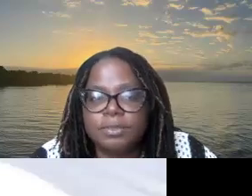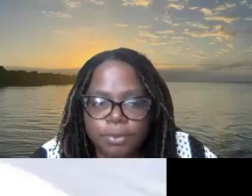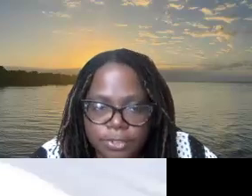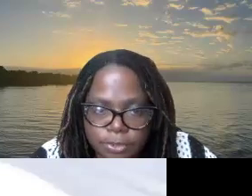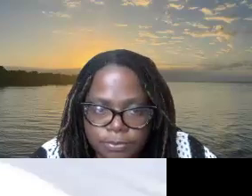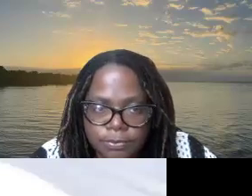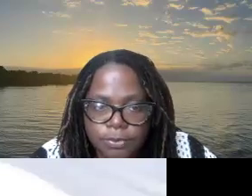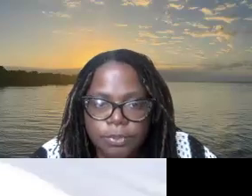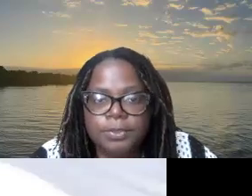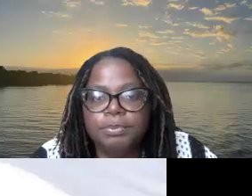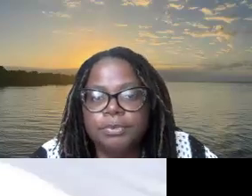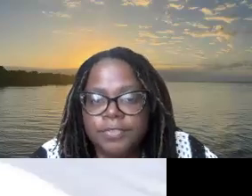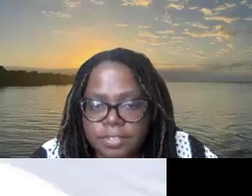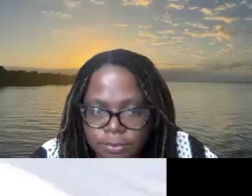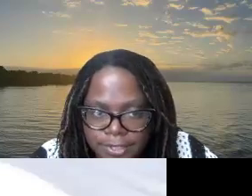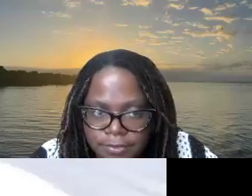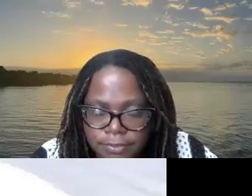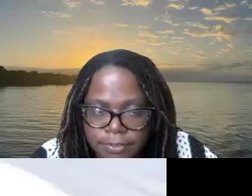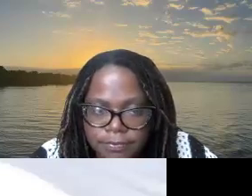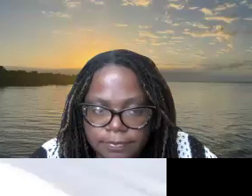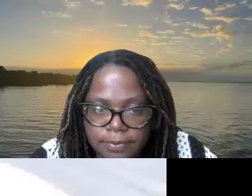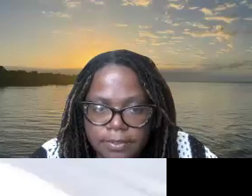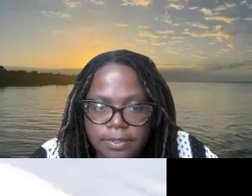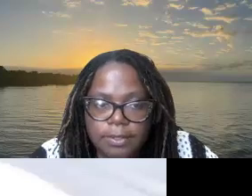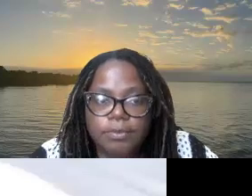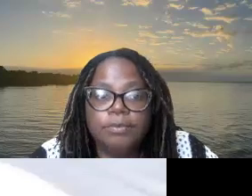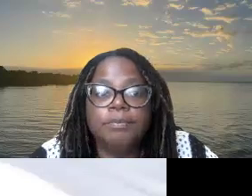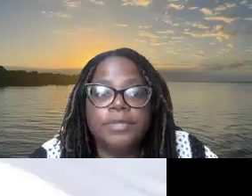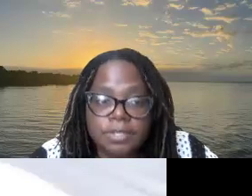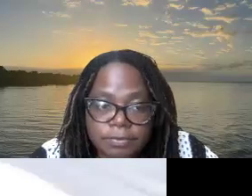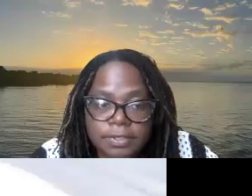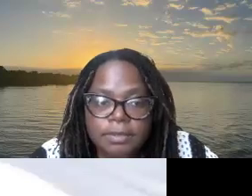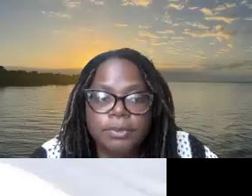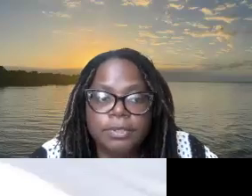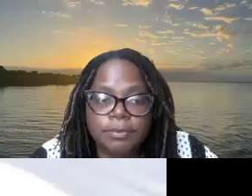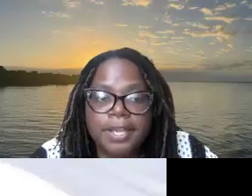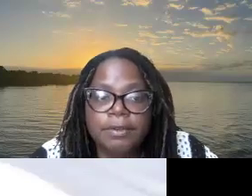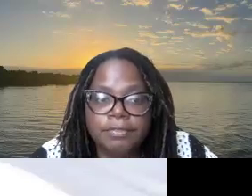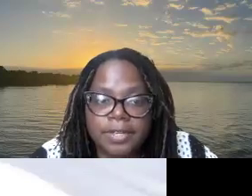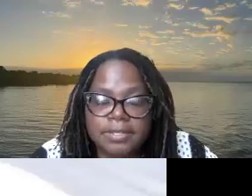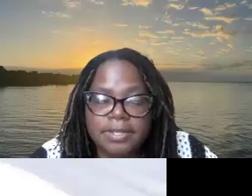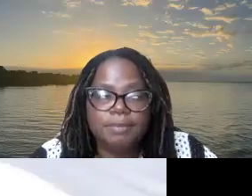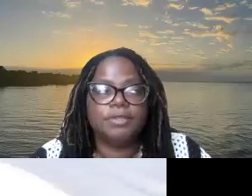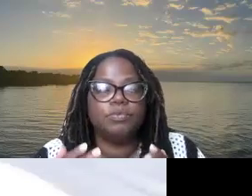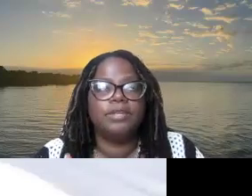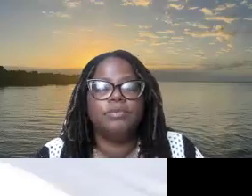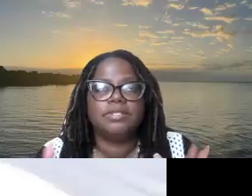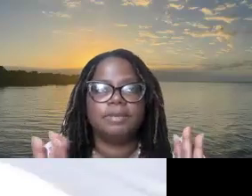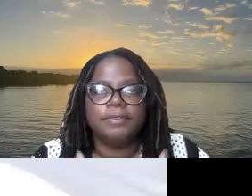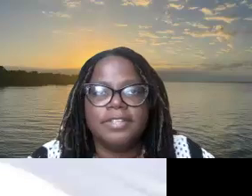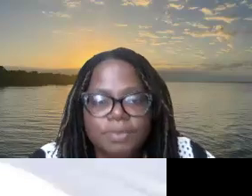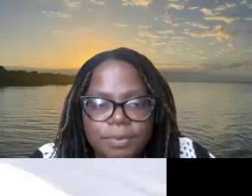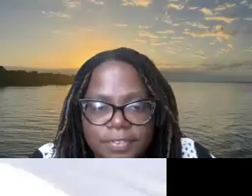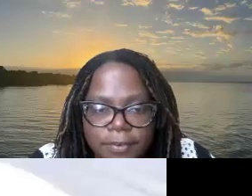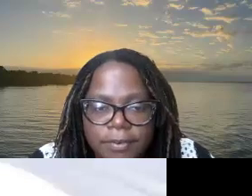How can I support you? What would improve the situation for you? This is a really important one, paraphrase, because when